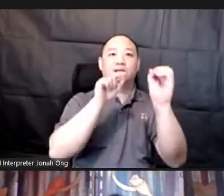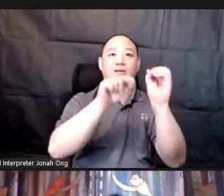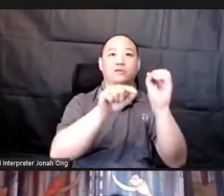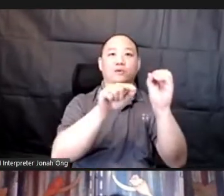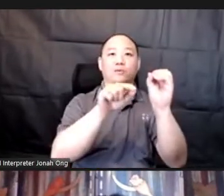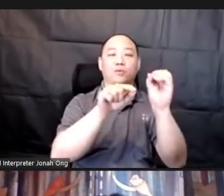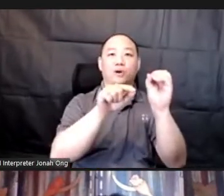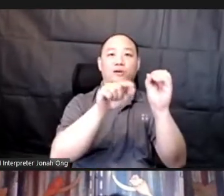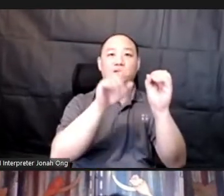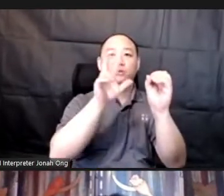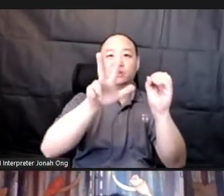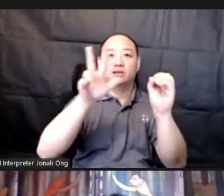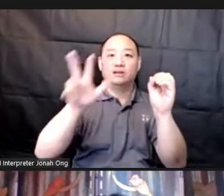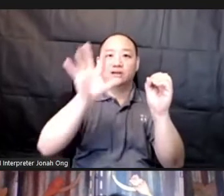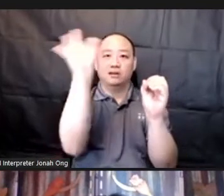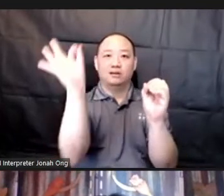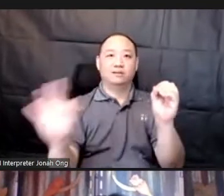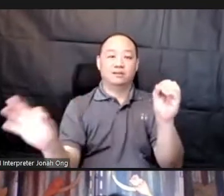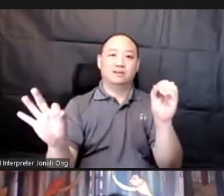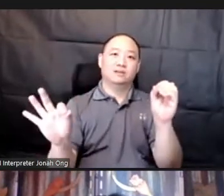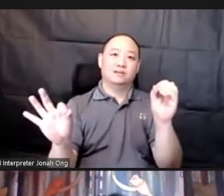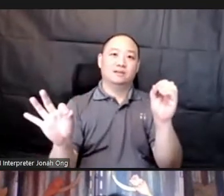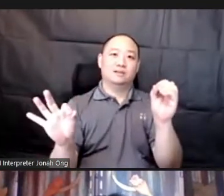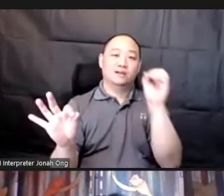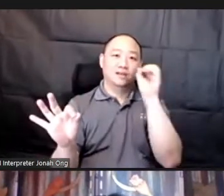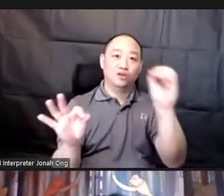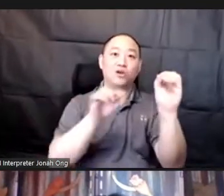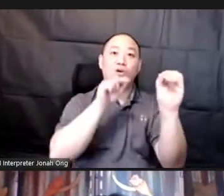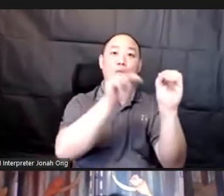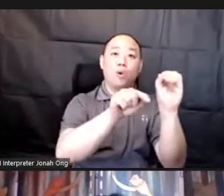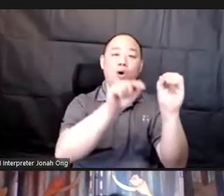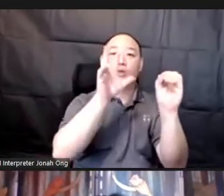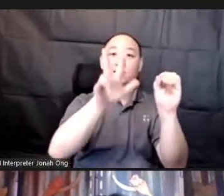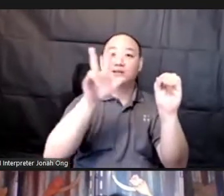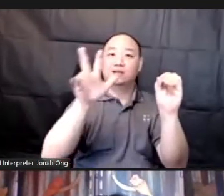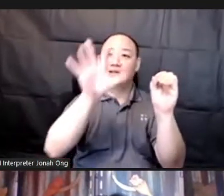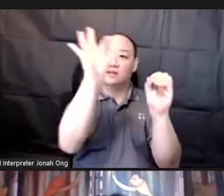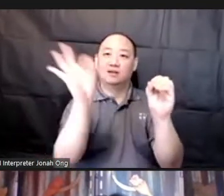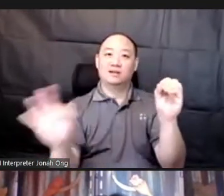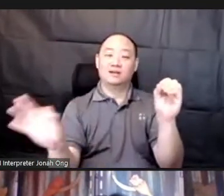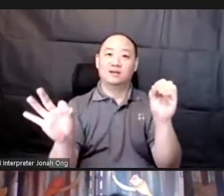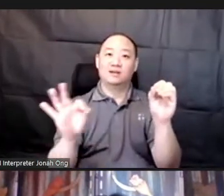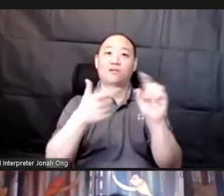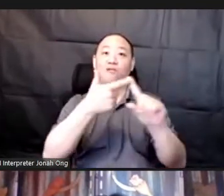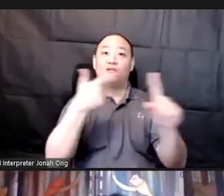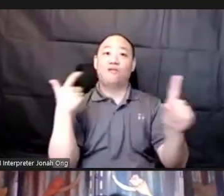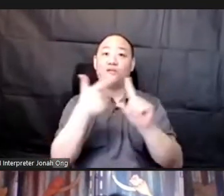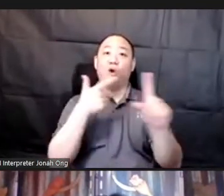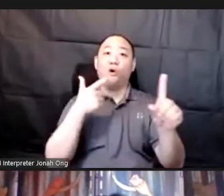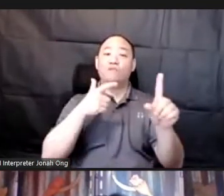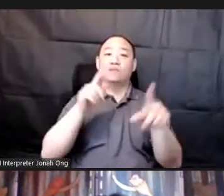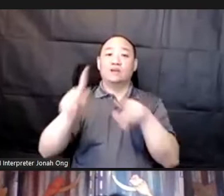0.33%, which means it's only 1/3 of the population that has been